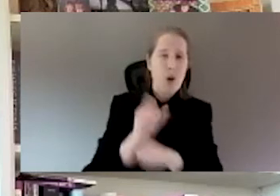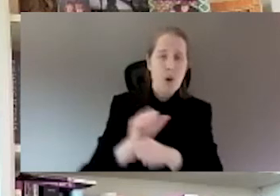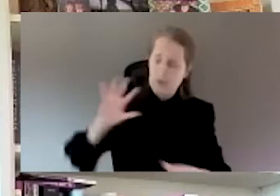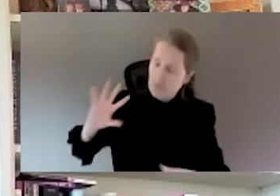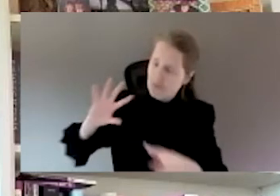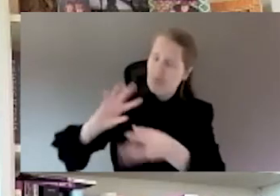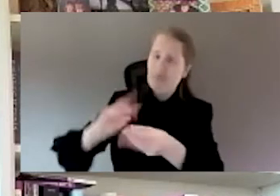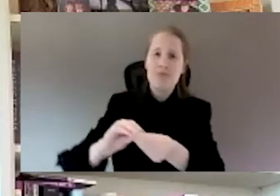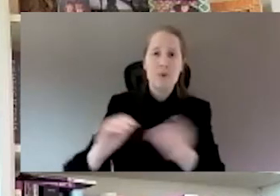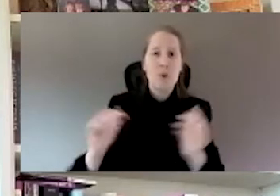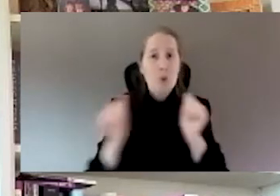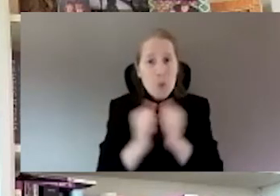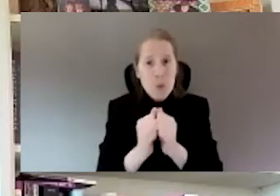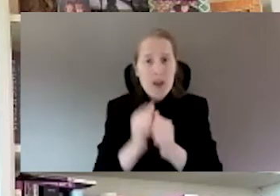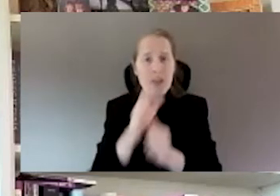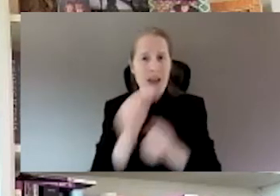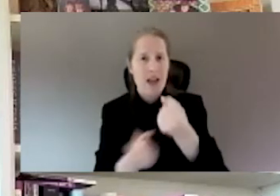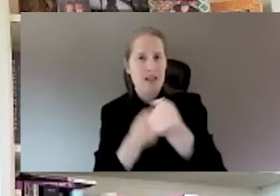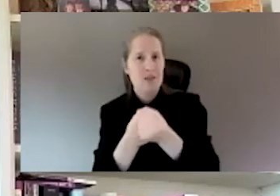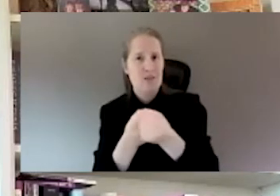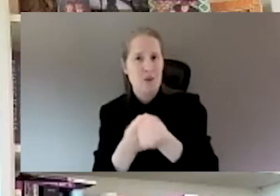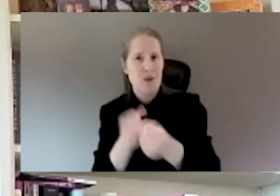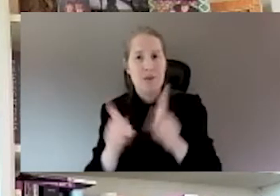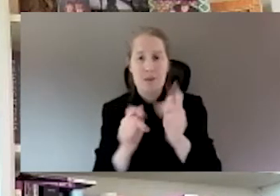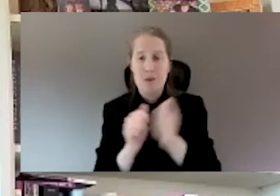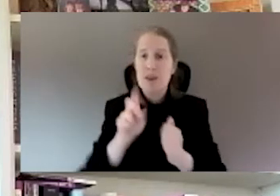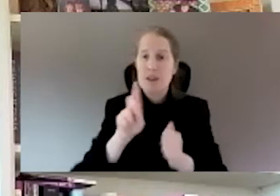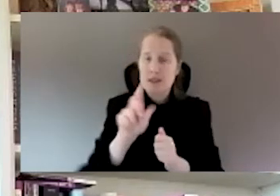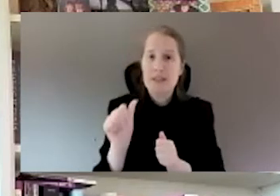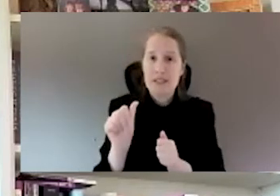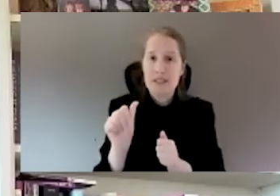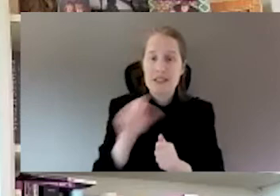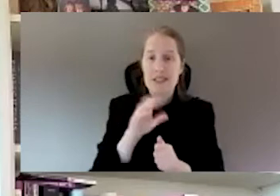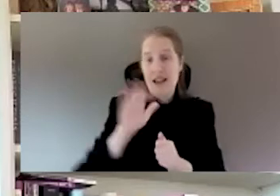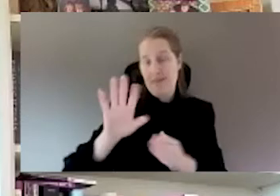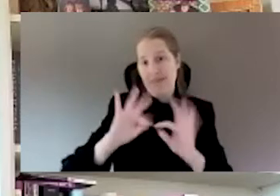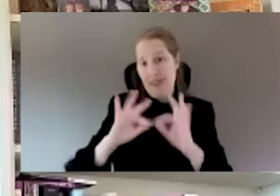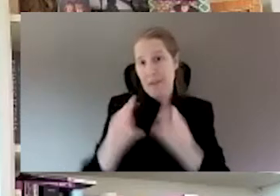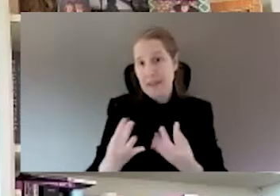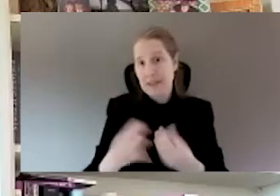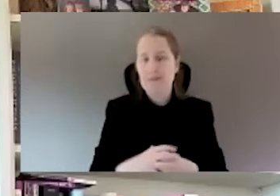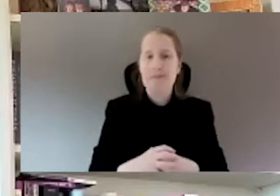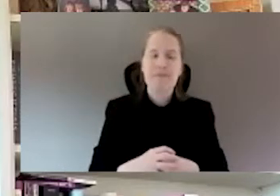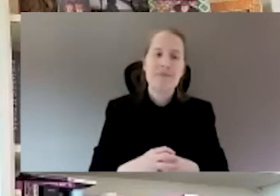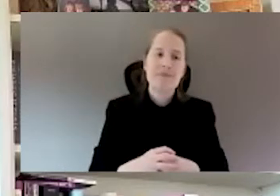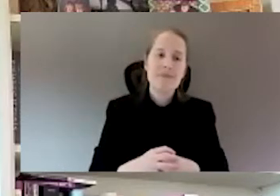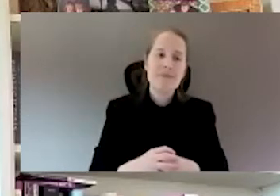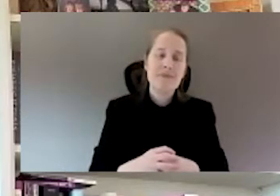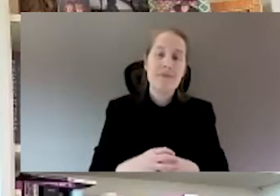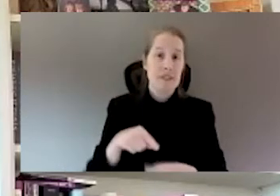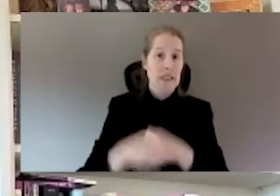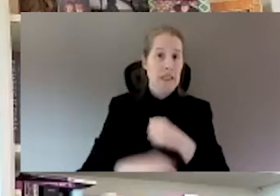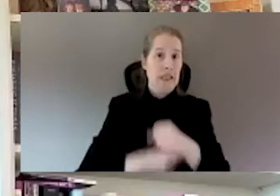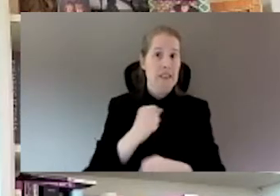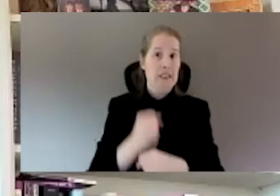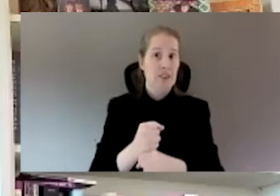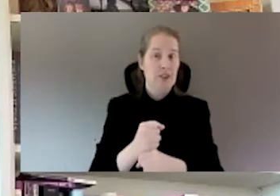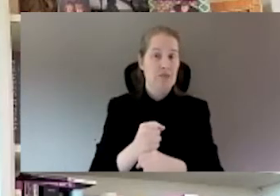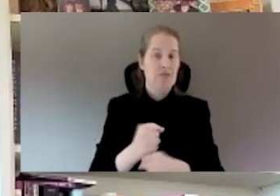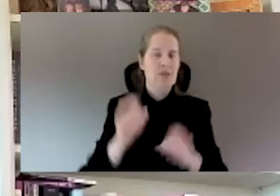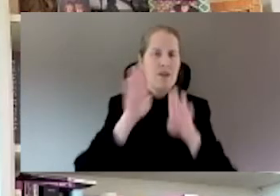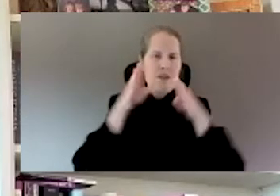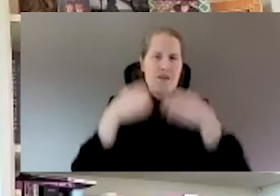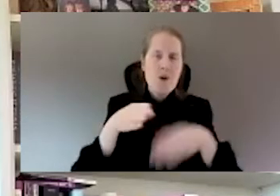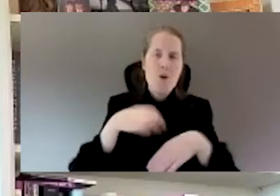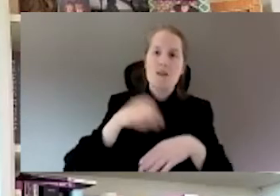in support of people with disabilities and their families. In this year especially, the focus on equity